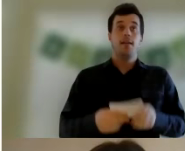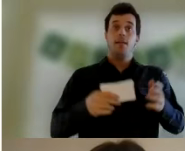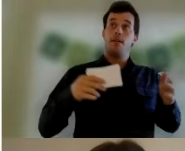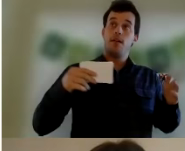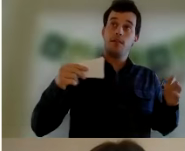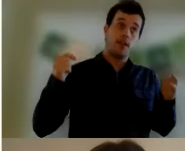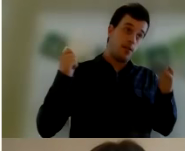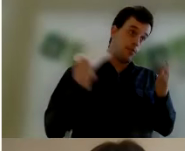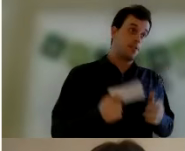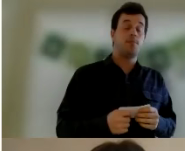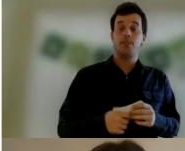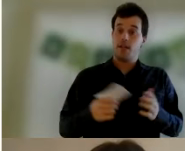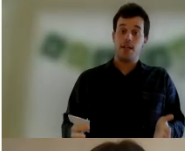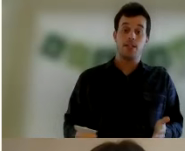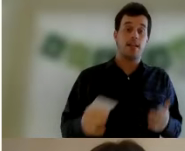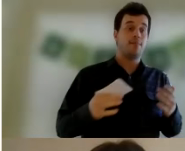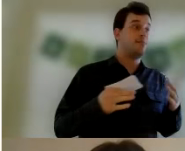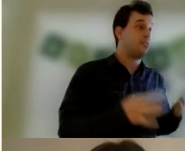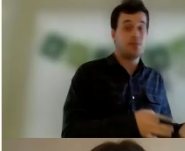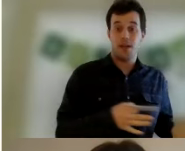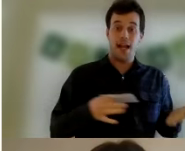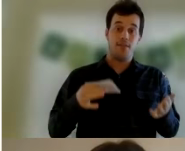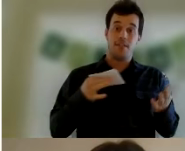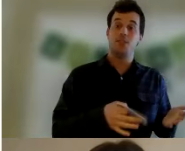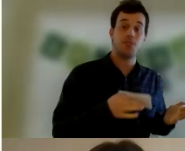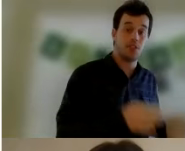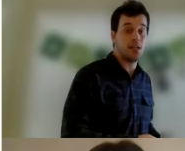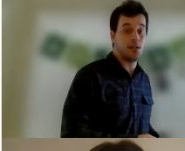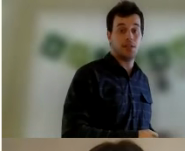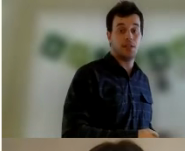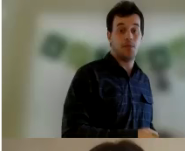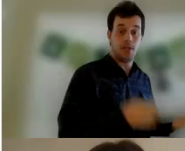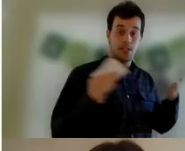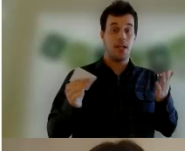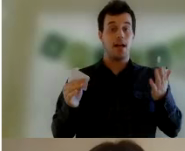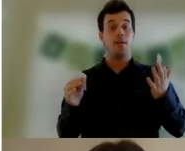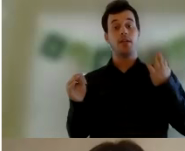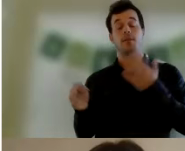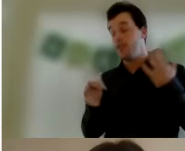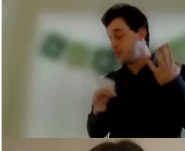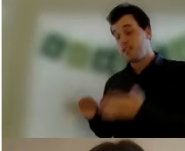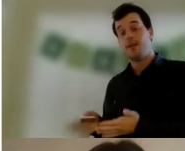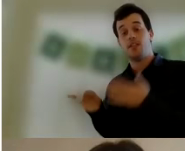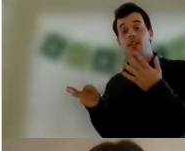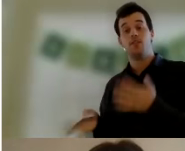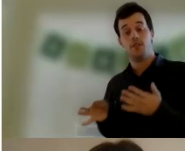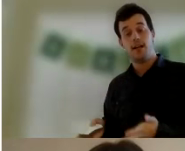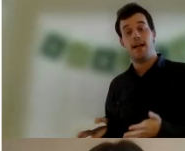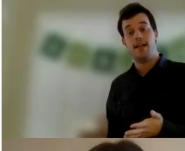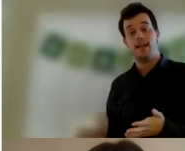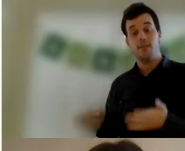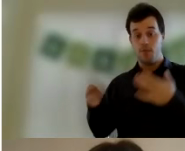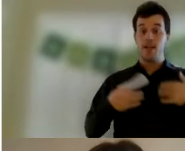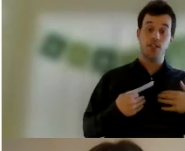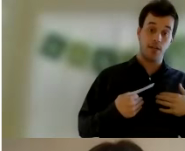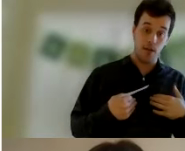that, there are older generations that don't have the digital skills, which brings me to the digital